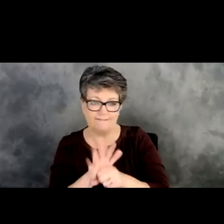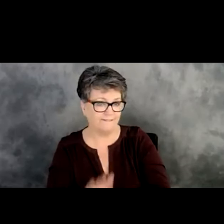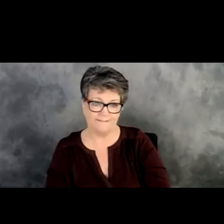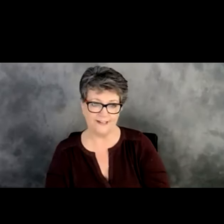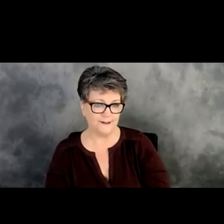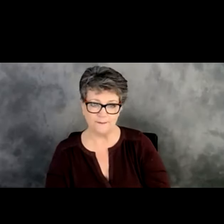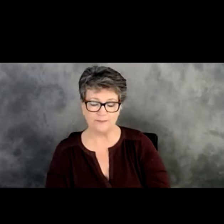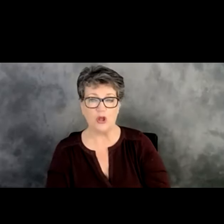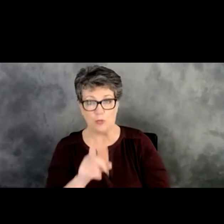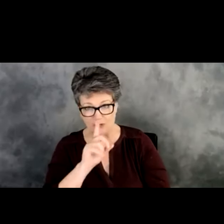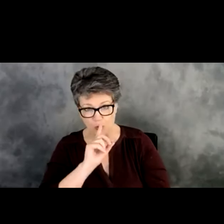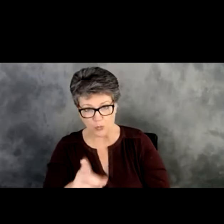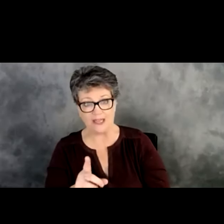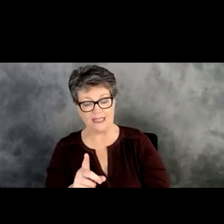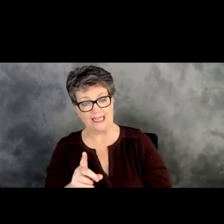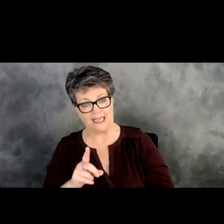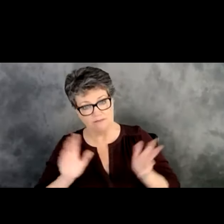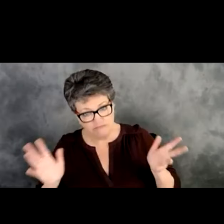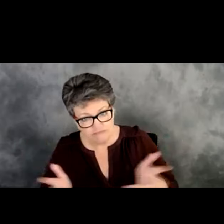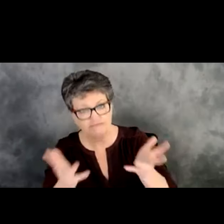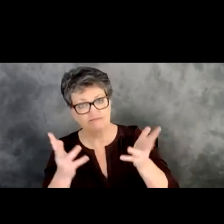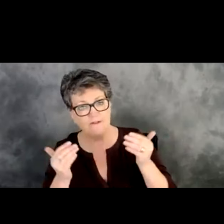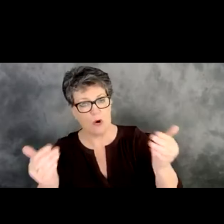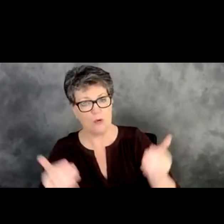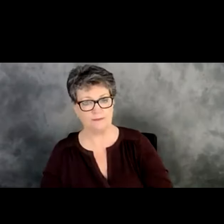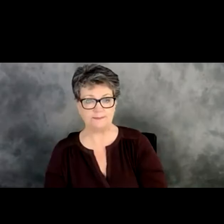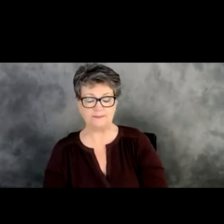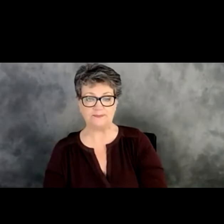We have to really move this process forward.